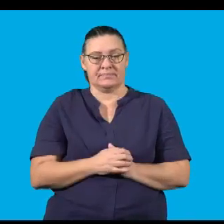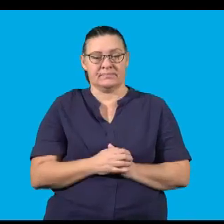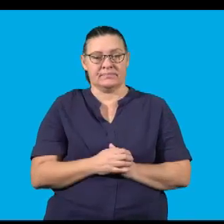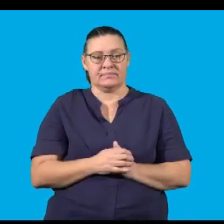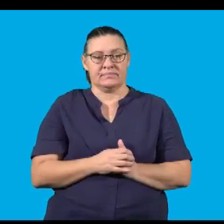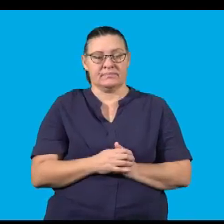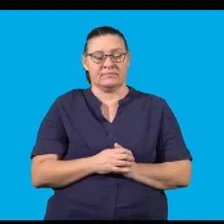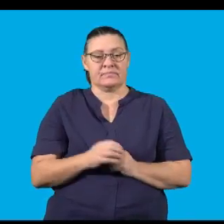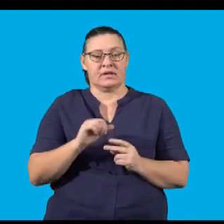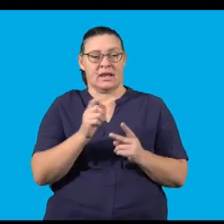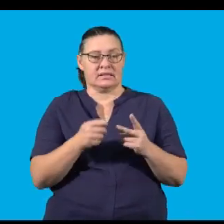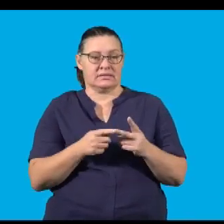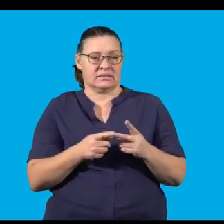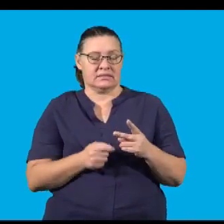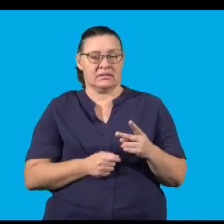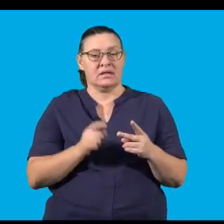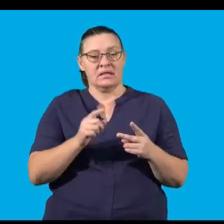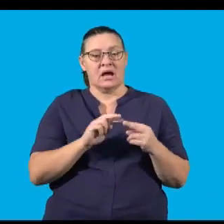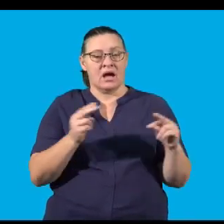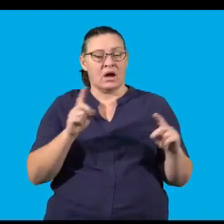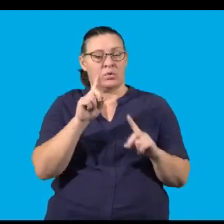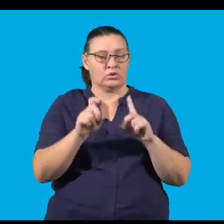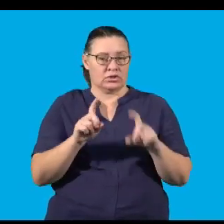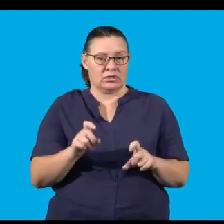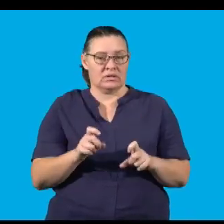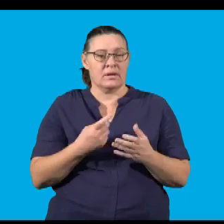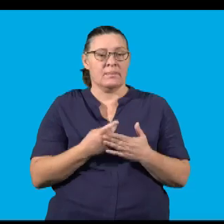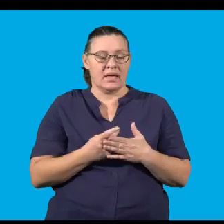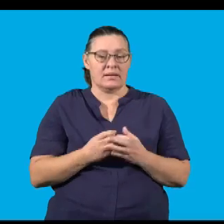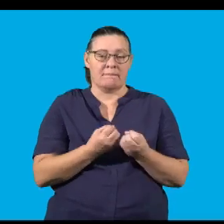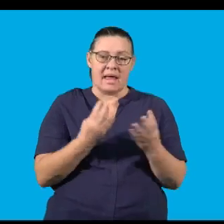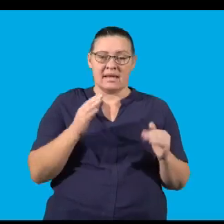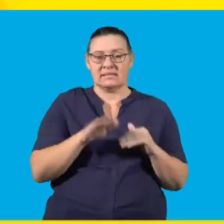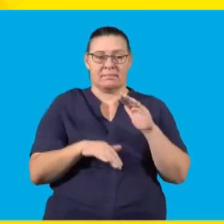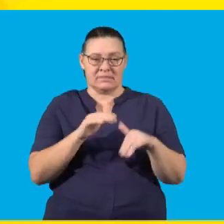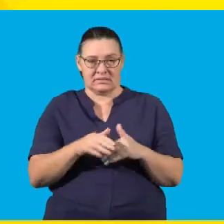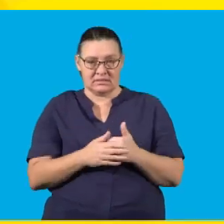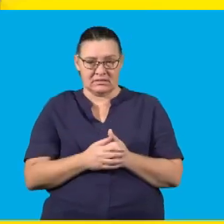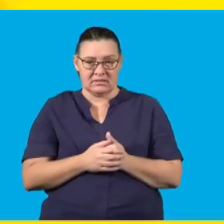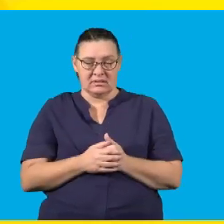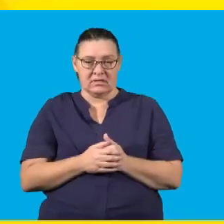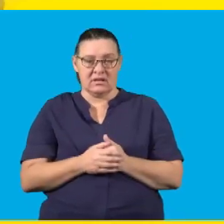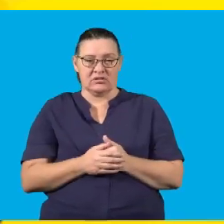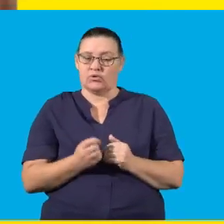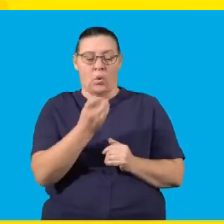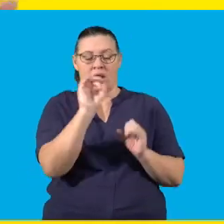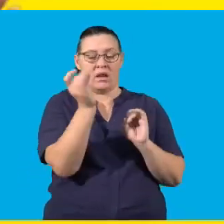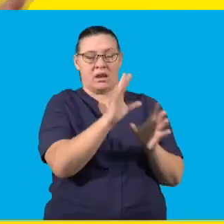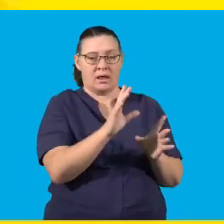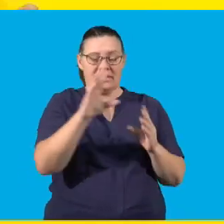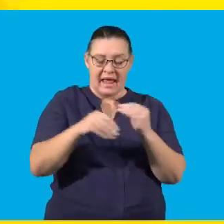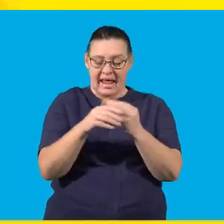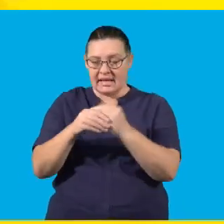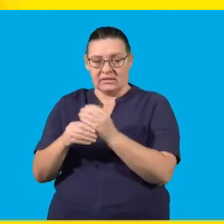Okay, let's have a look at the next one. Remember, in these types of questions, often multi-steps. There's lots and lots of parts